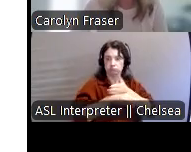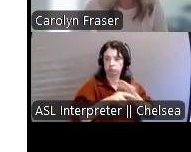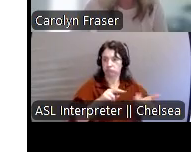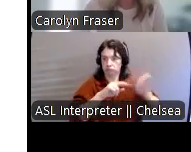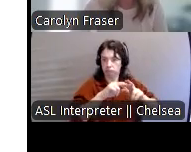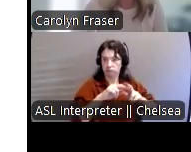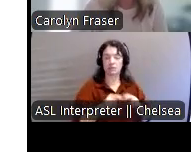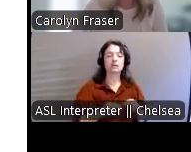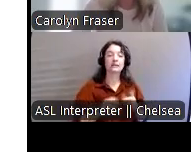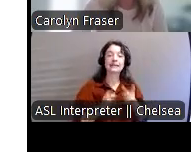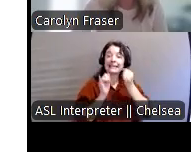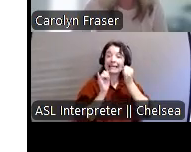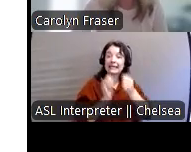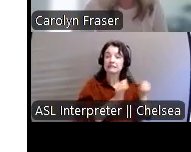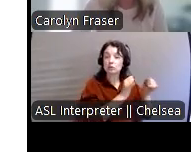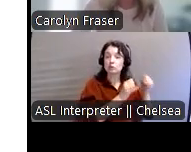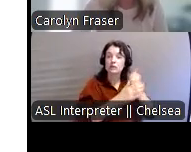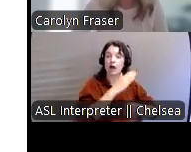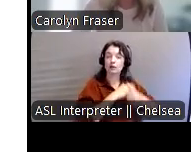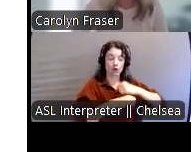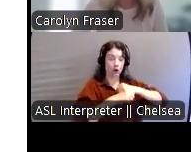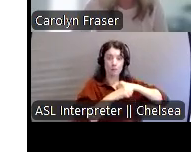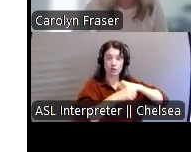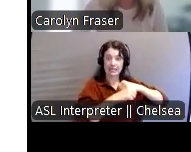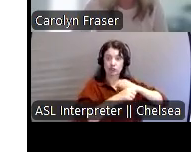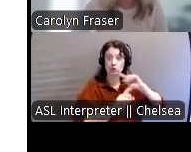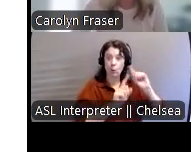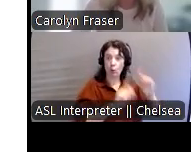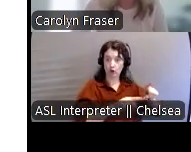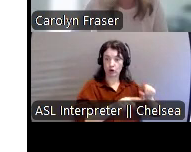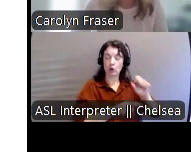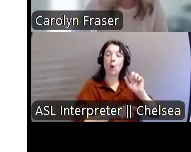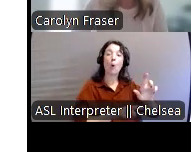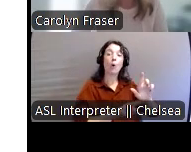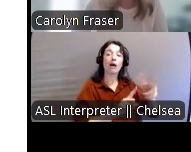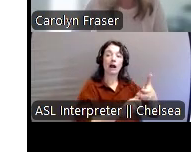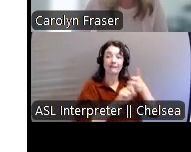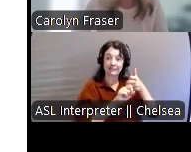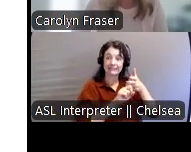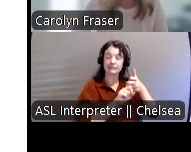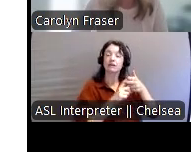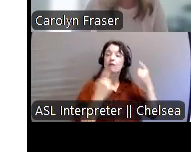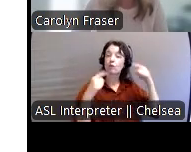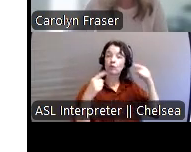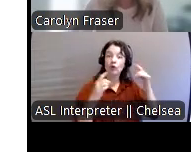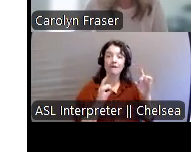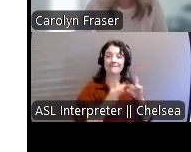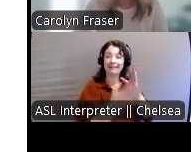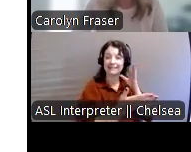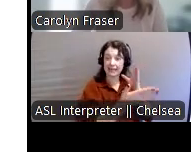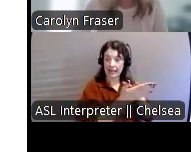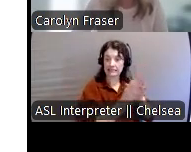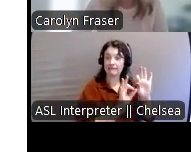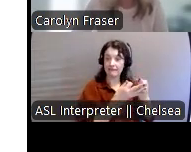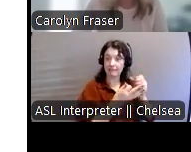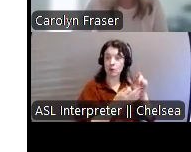individuals on protection orders or convicted of violence against a partner or family member are automatically ineligible for